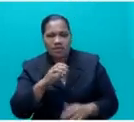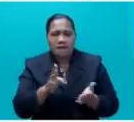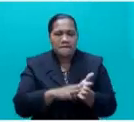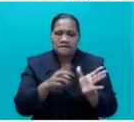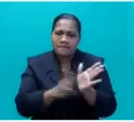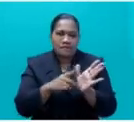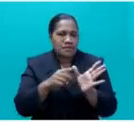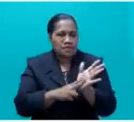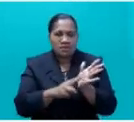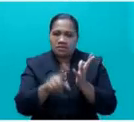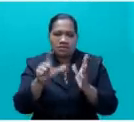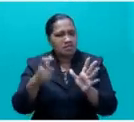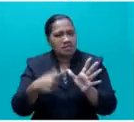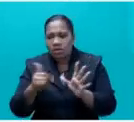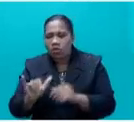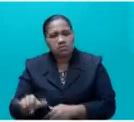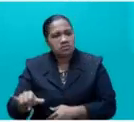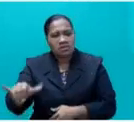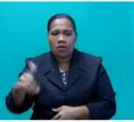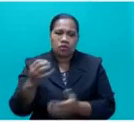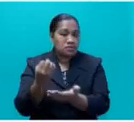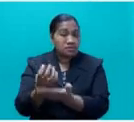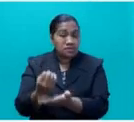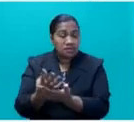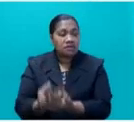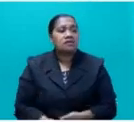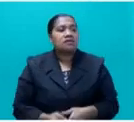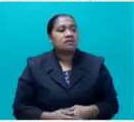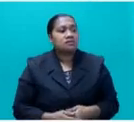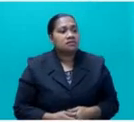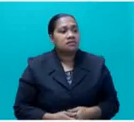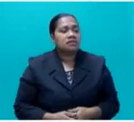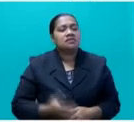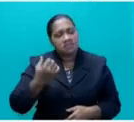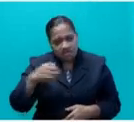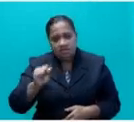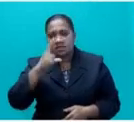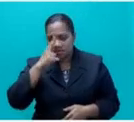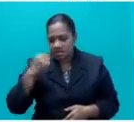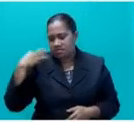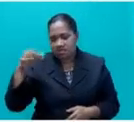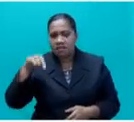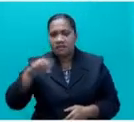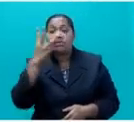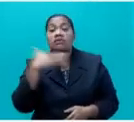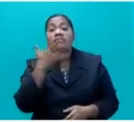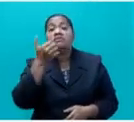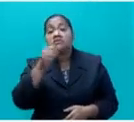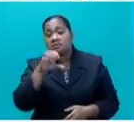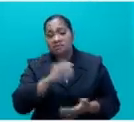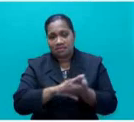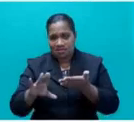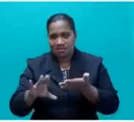or Yasawa or Savu Savu, they will still they'll still be eligible for this 360 payout that we've got.